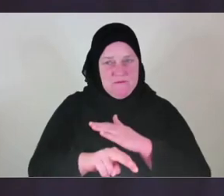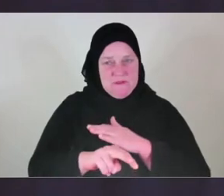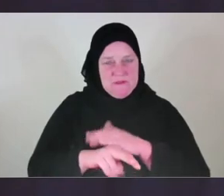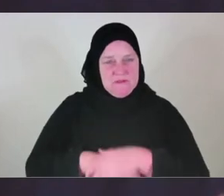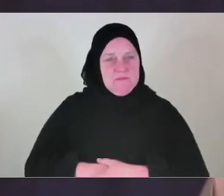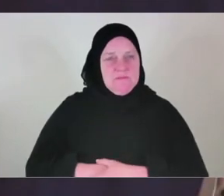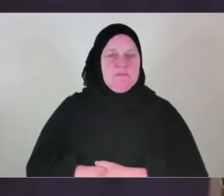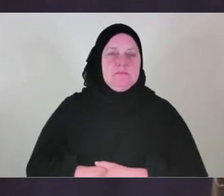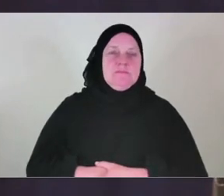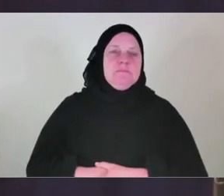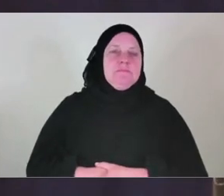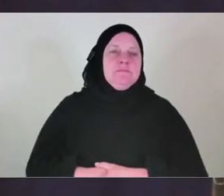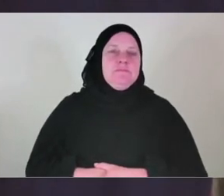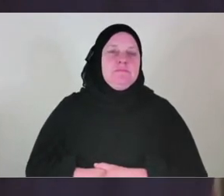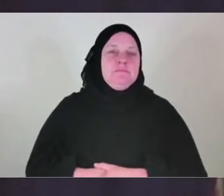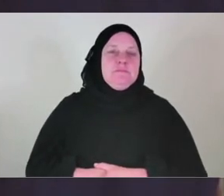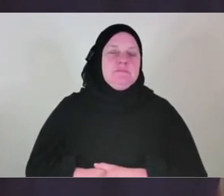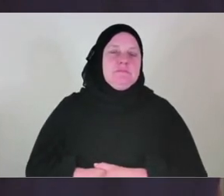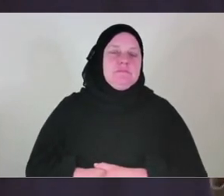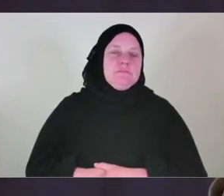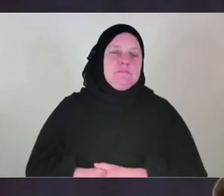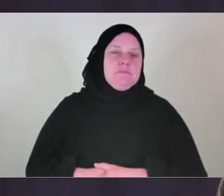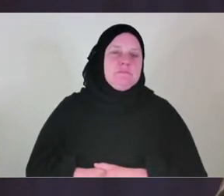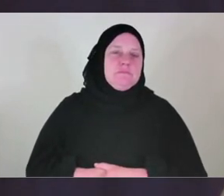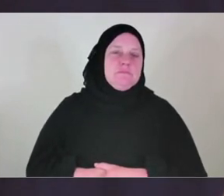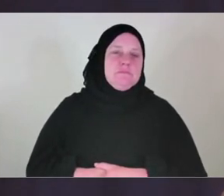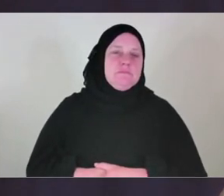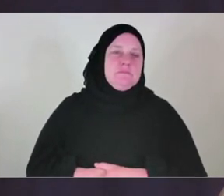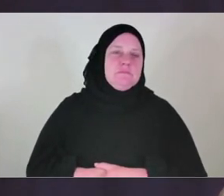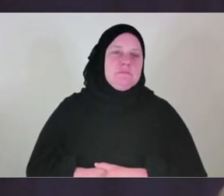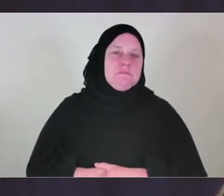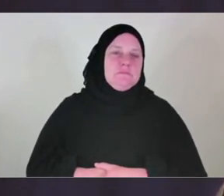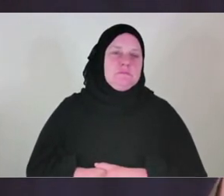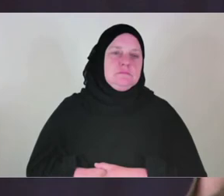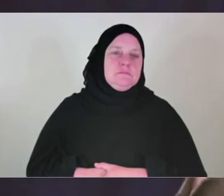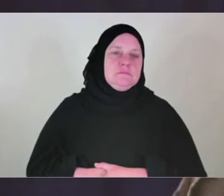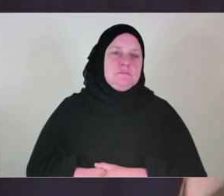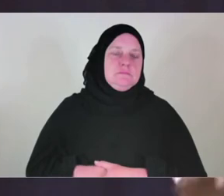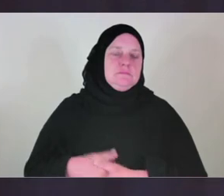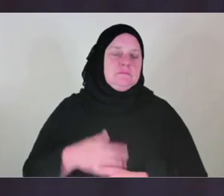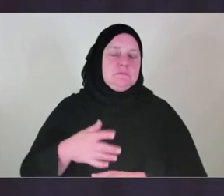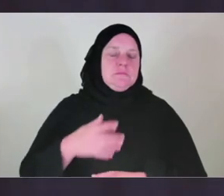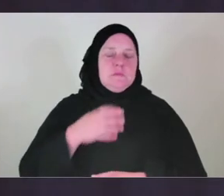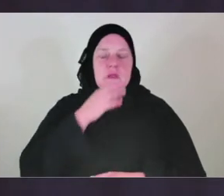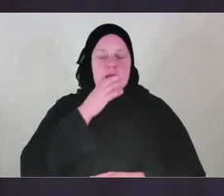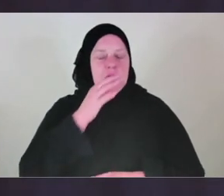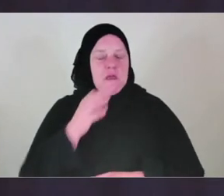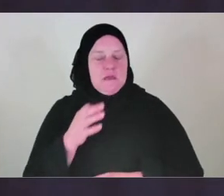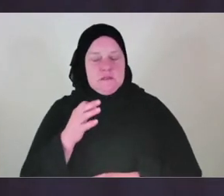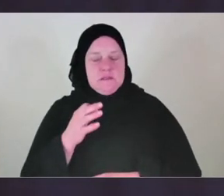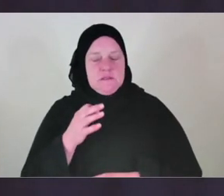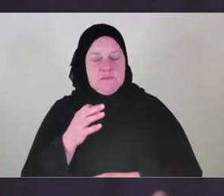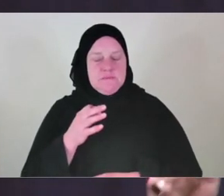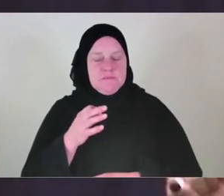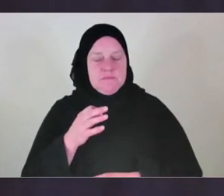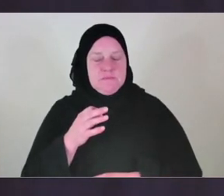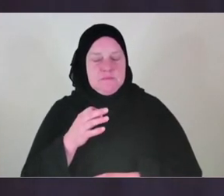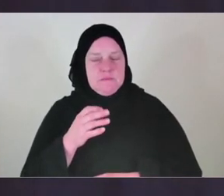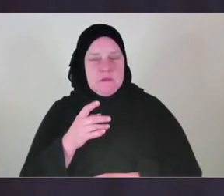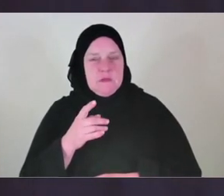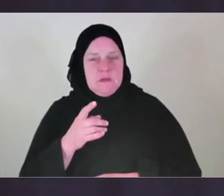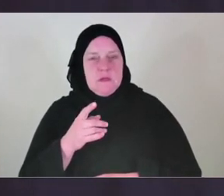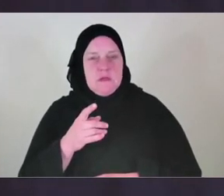narration that says that the wrath of God, if it falls upon my people, will